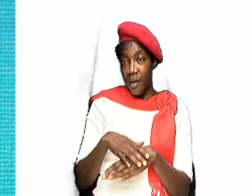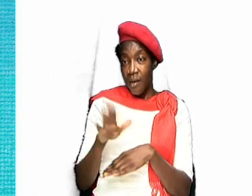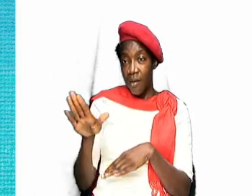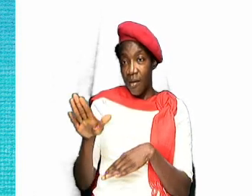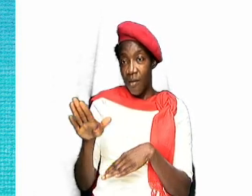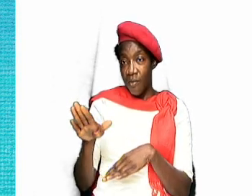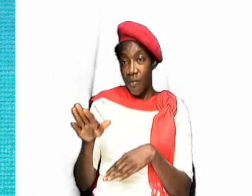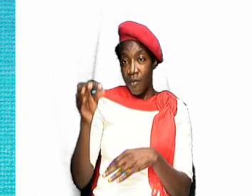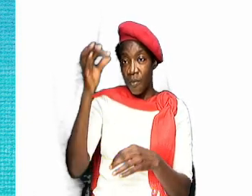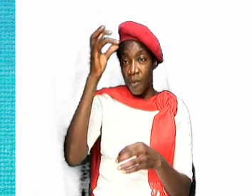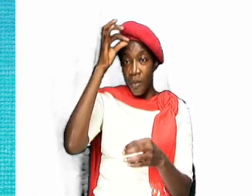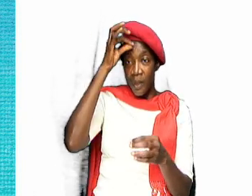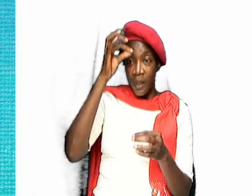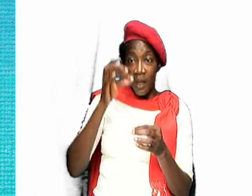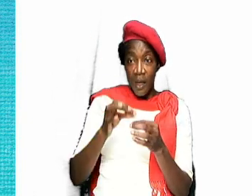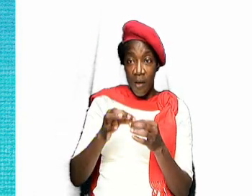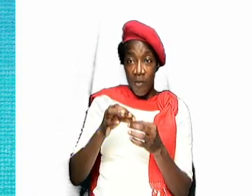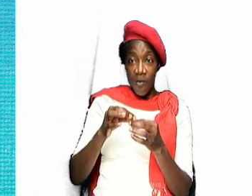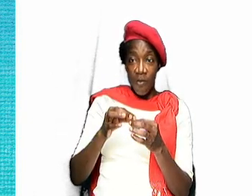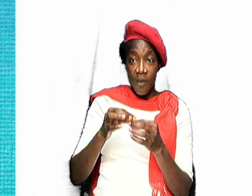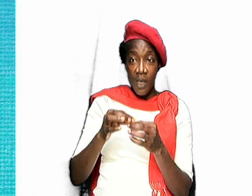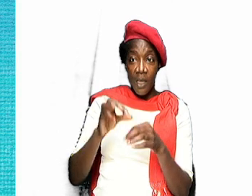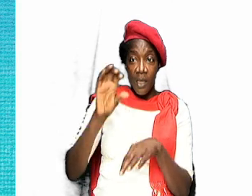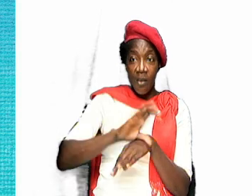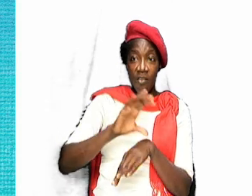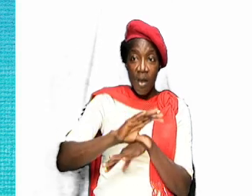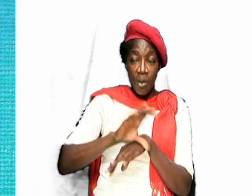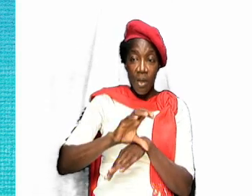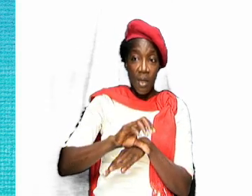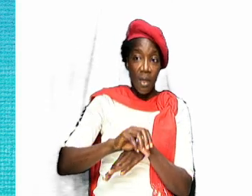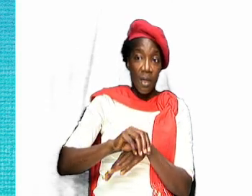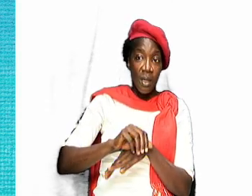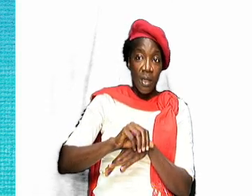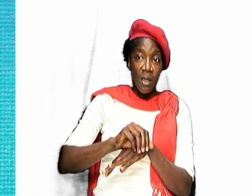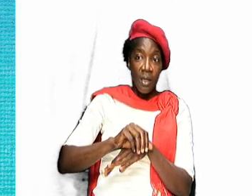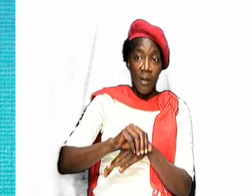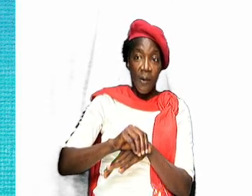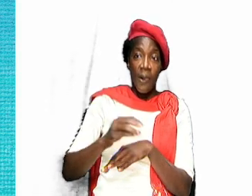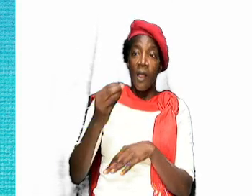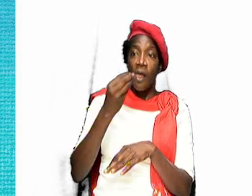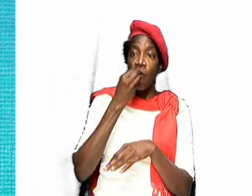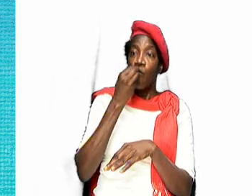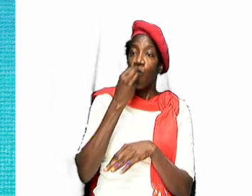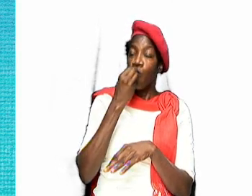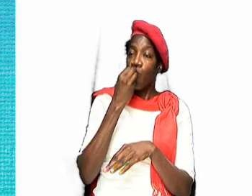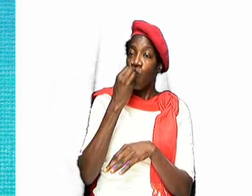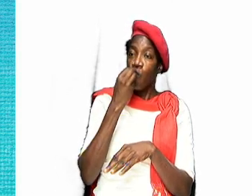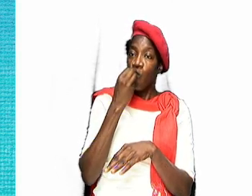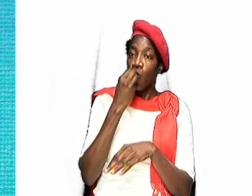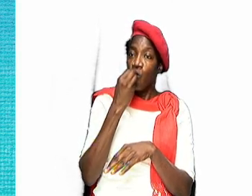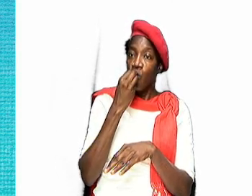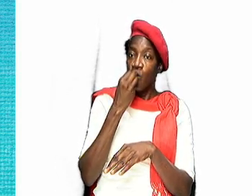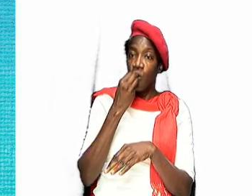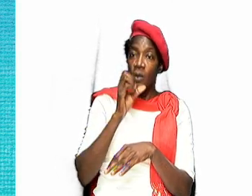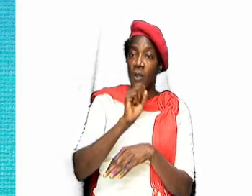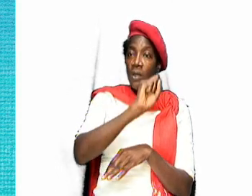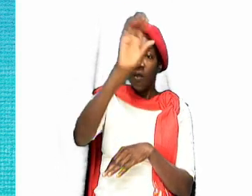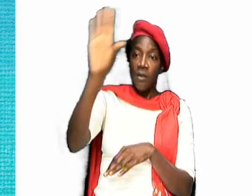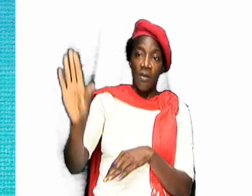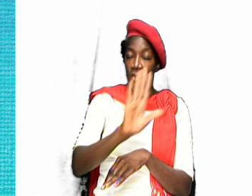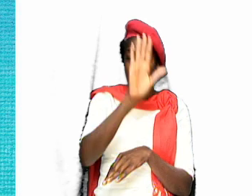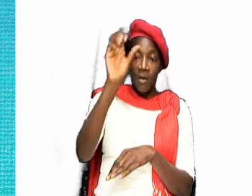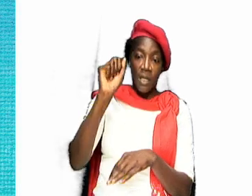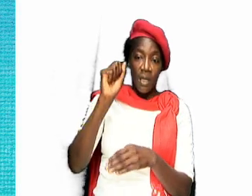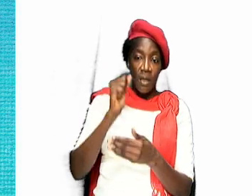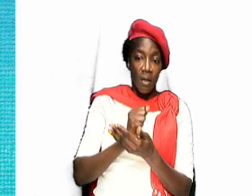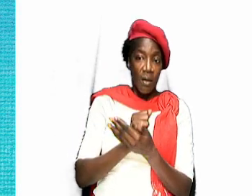will be having their food fest. See flyer for further details. Sunday, October